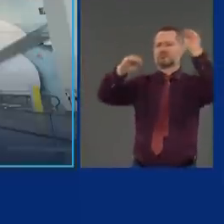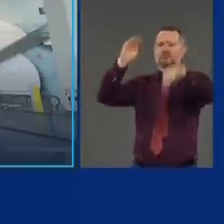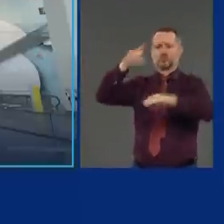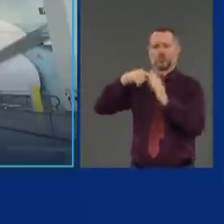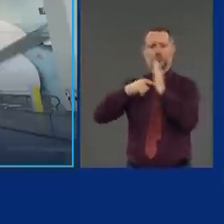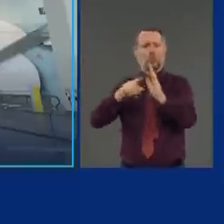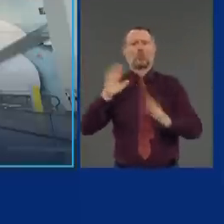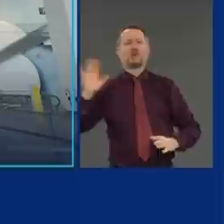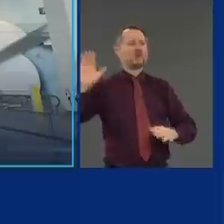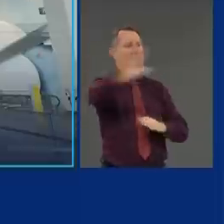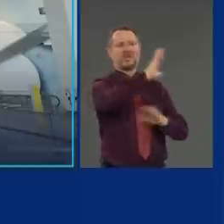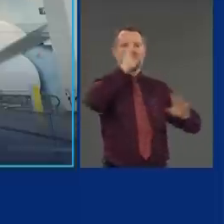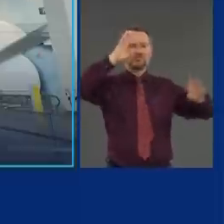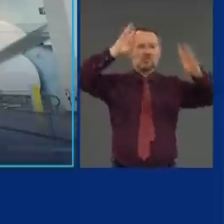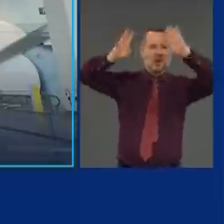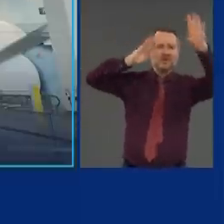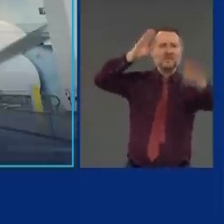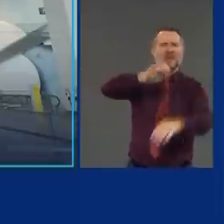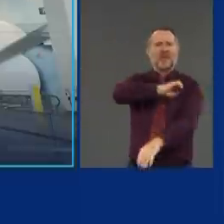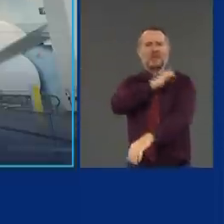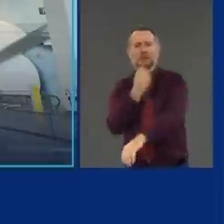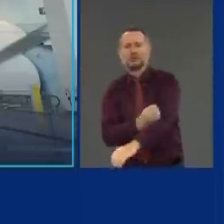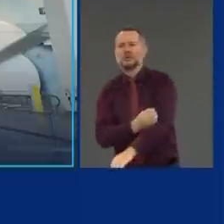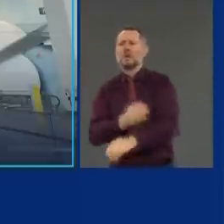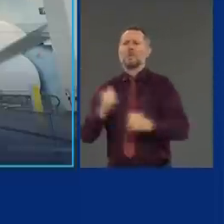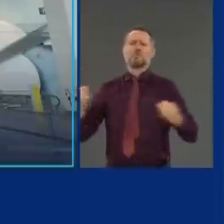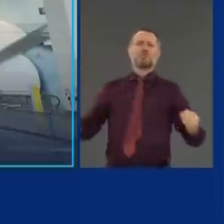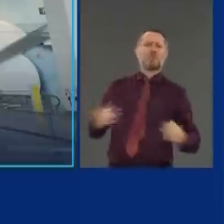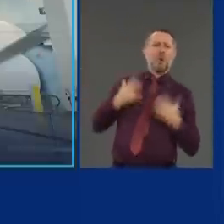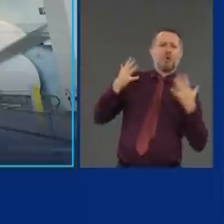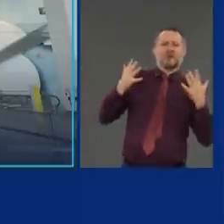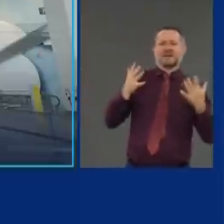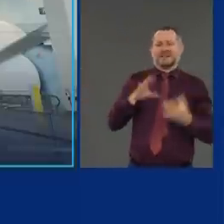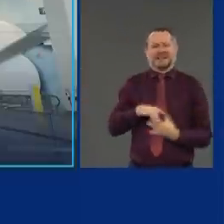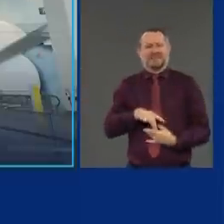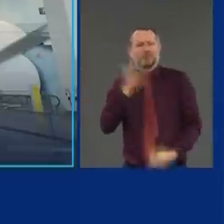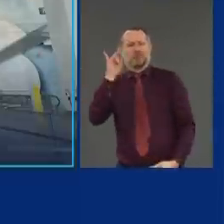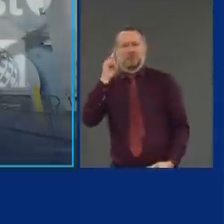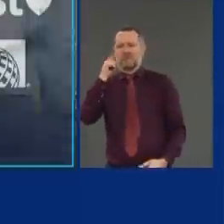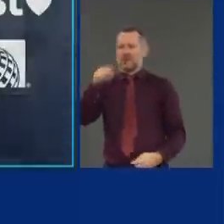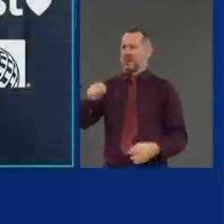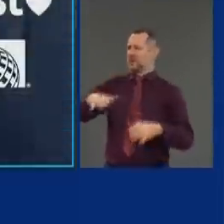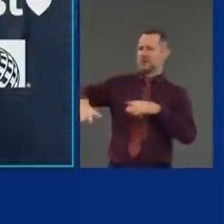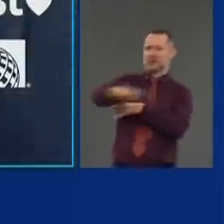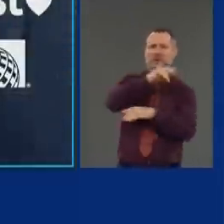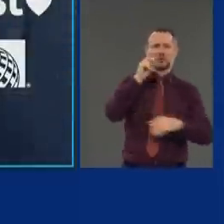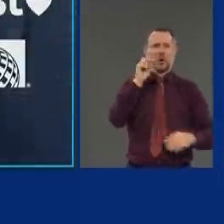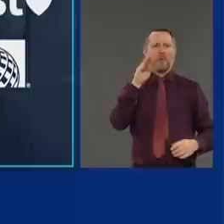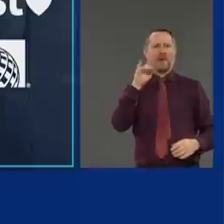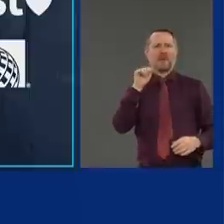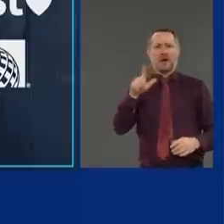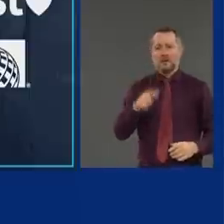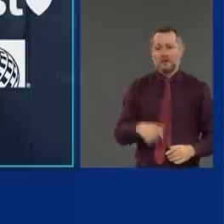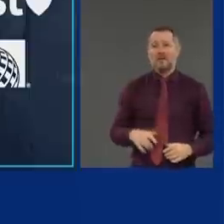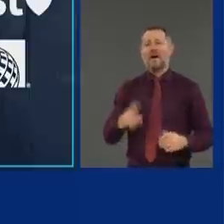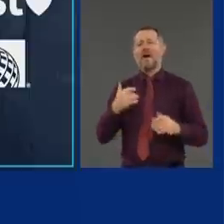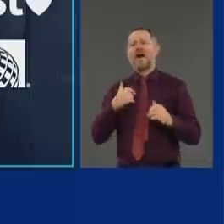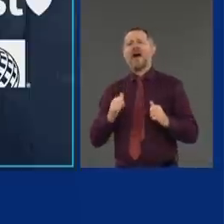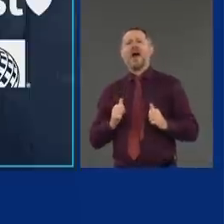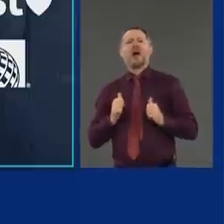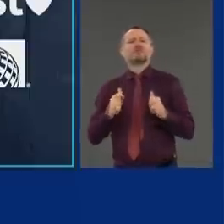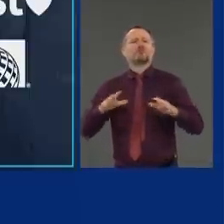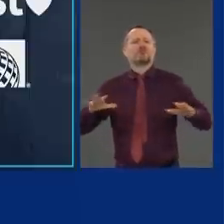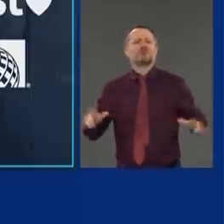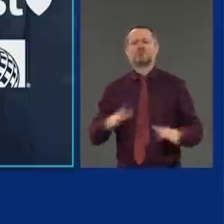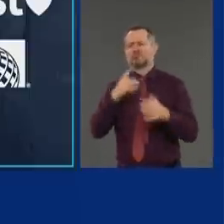energy, buoyancy, and spirit to this new civic space. The ambitious groundbreaking scope and